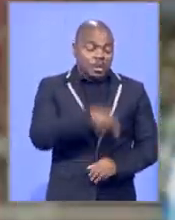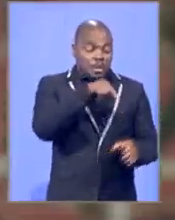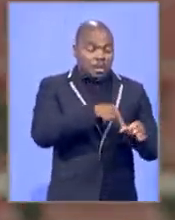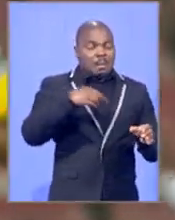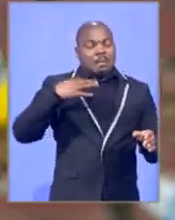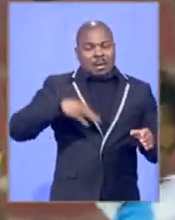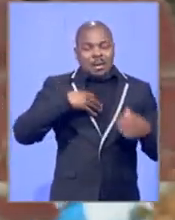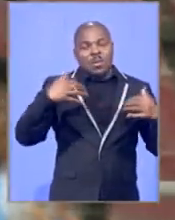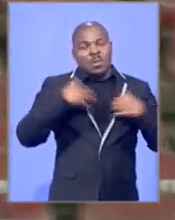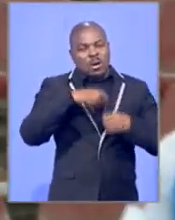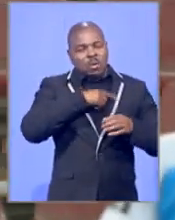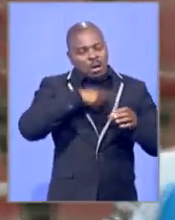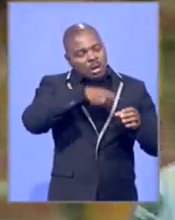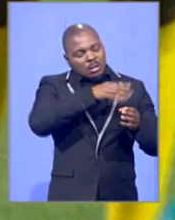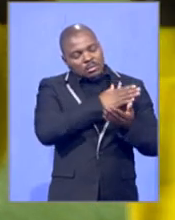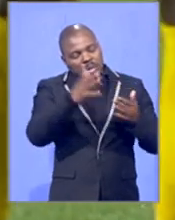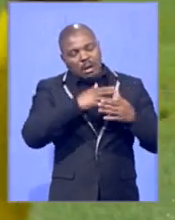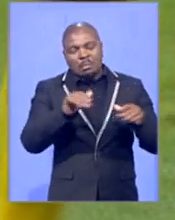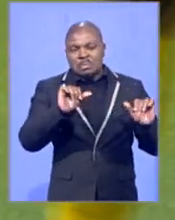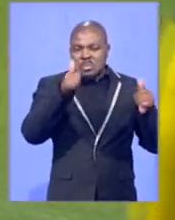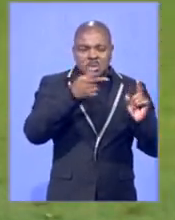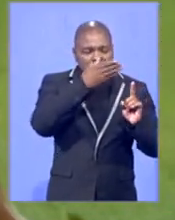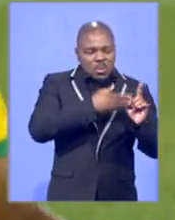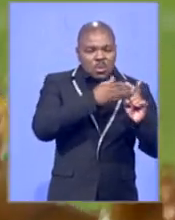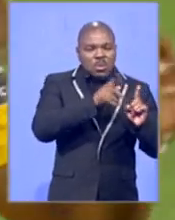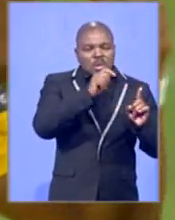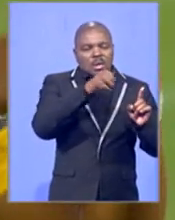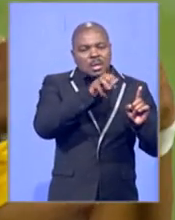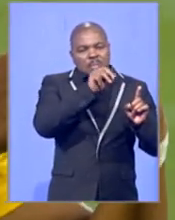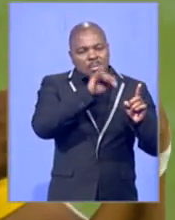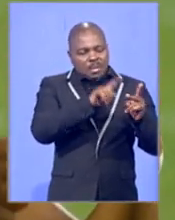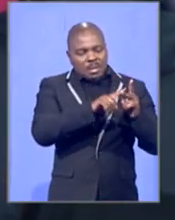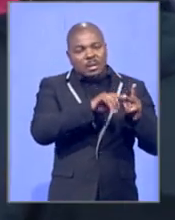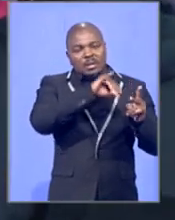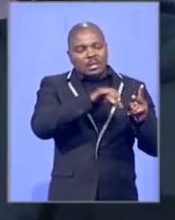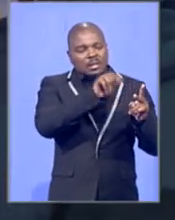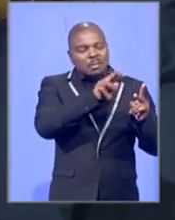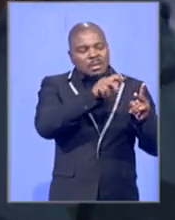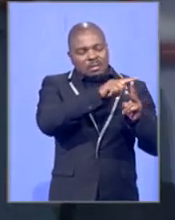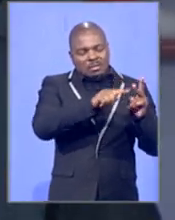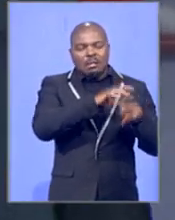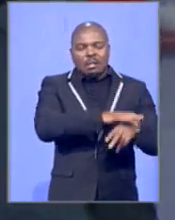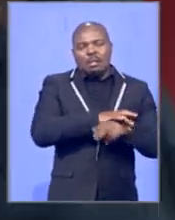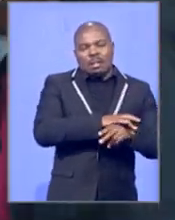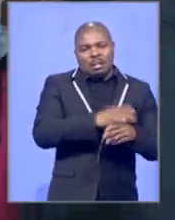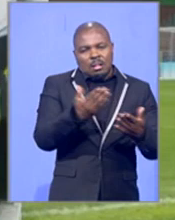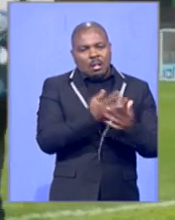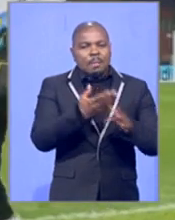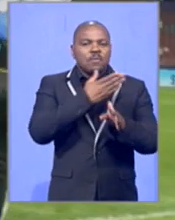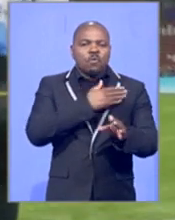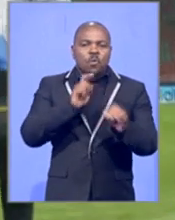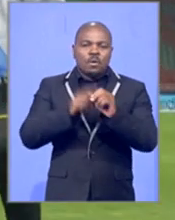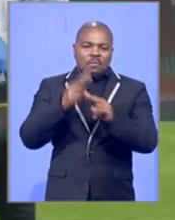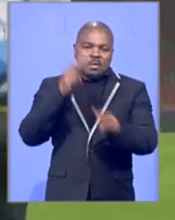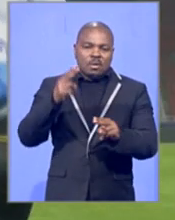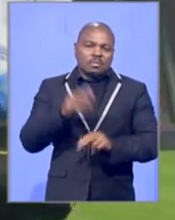ba tshwenngwa ke dikgobalo tse batshameki ba bona ba ba diphatsa e leng Thembi Kgatlhana le Jimaine Seopa sengwe ba nnile natso pele ga motshameko wa dikota final